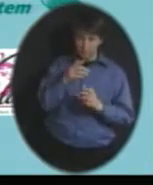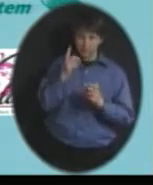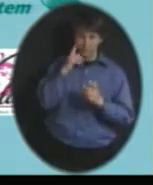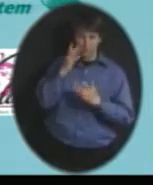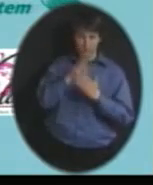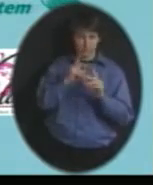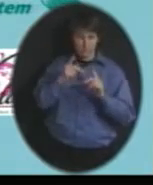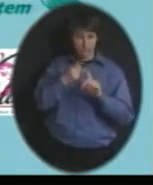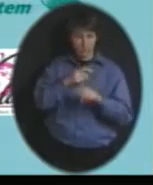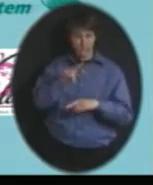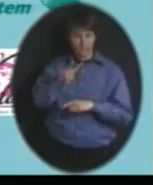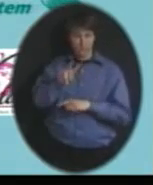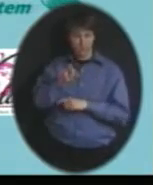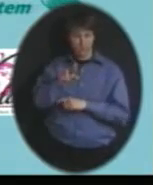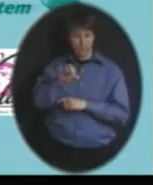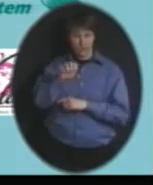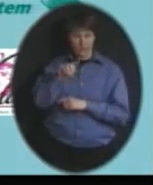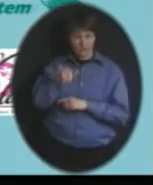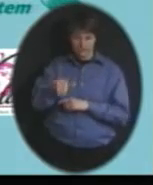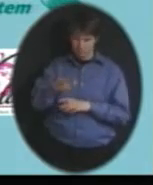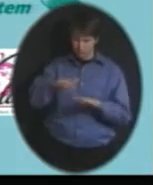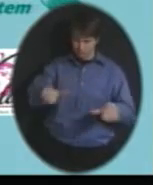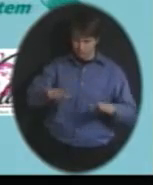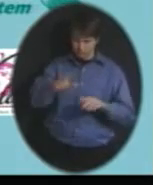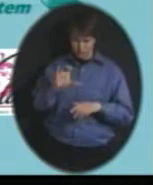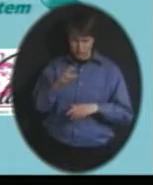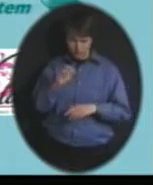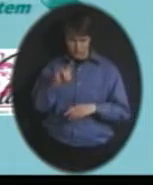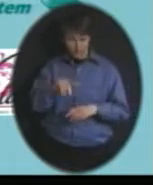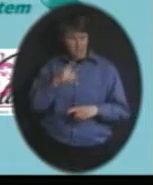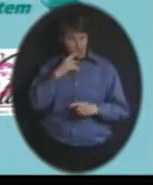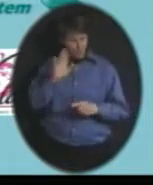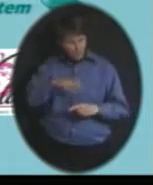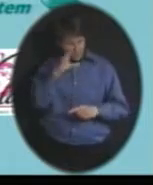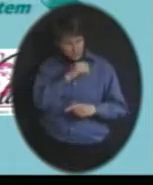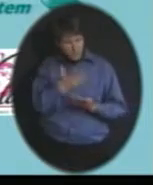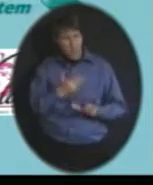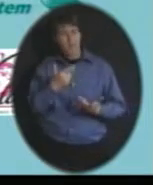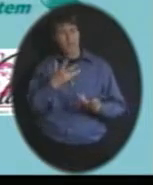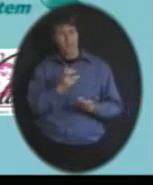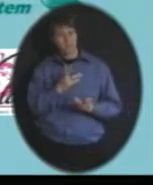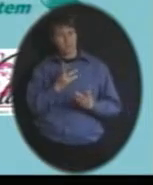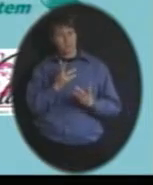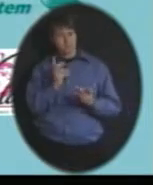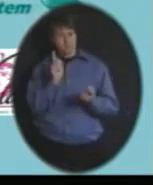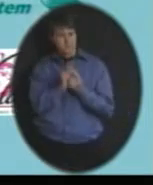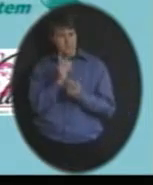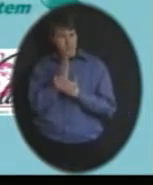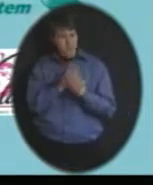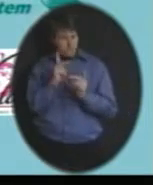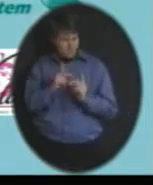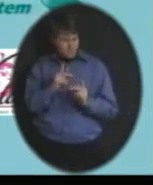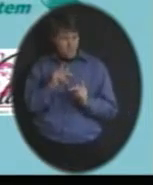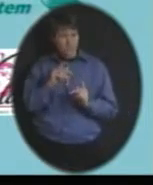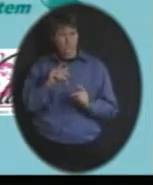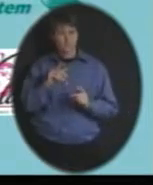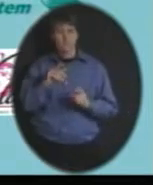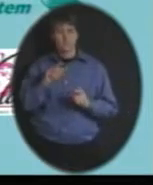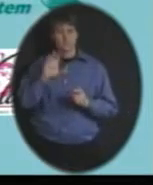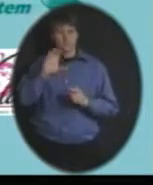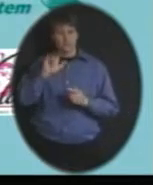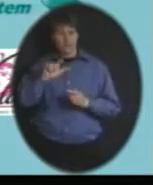Kansas City, which is a children's charity, and they said, hey, guess what? We want to meet you guys to meet some folks from Cal Ripken Senior